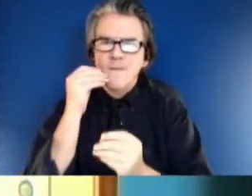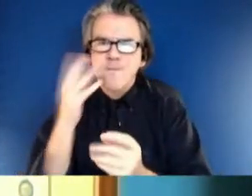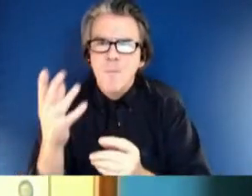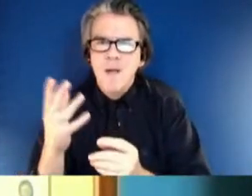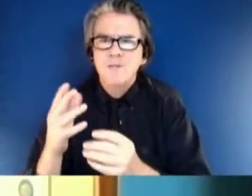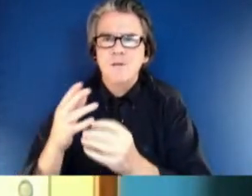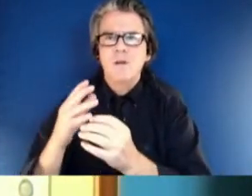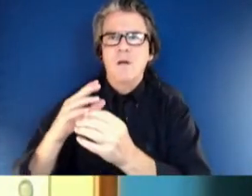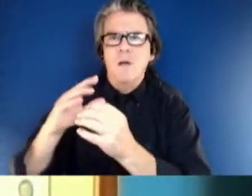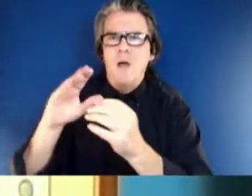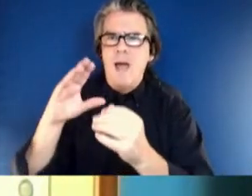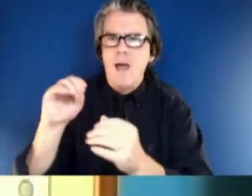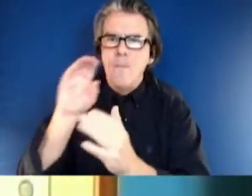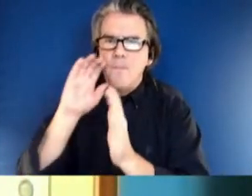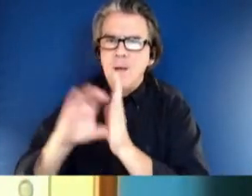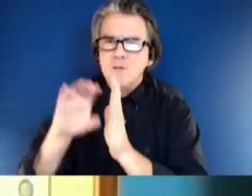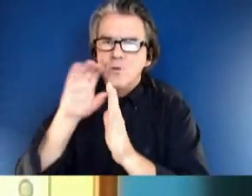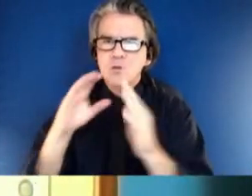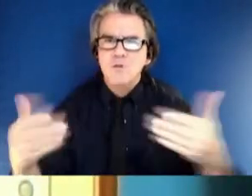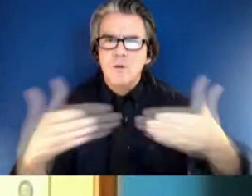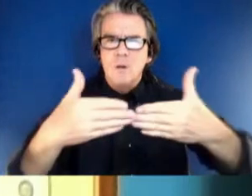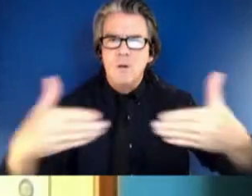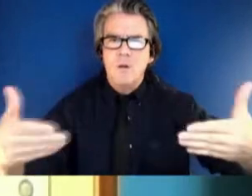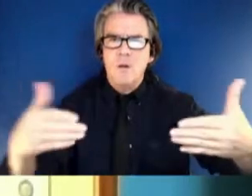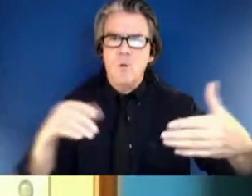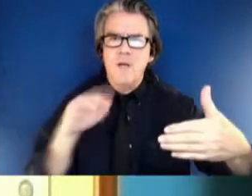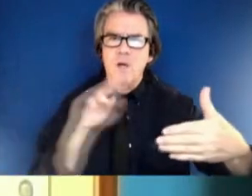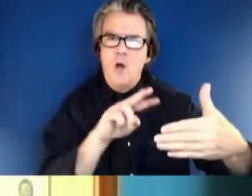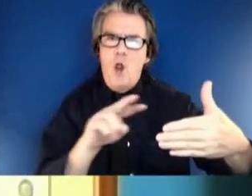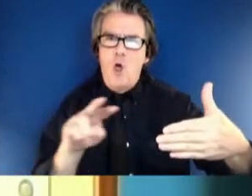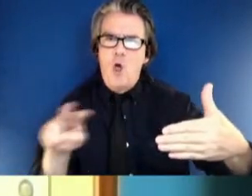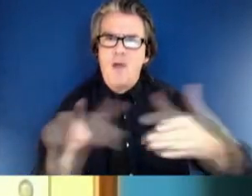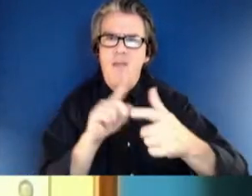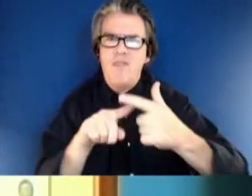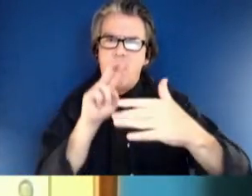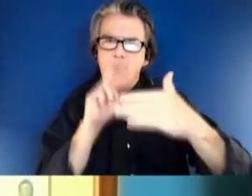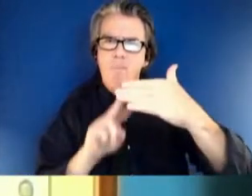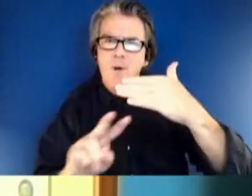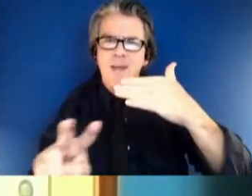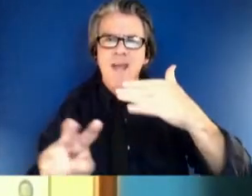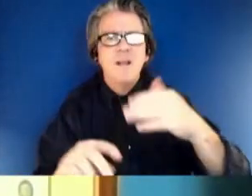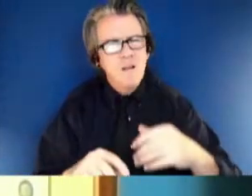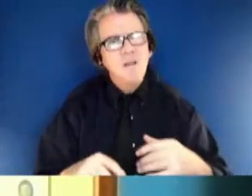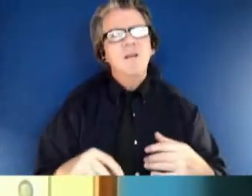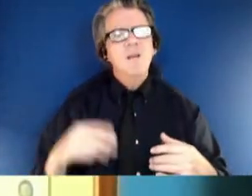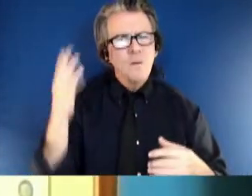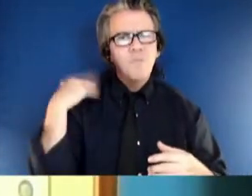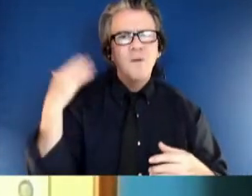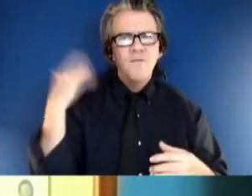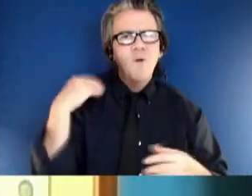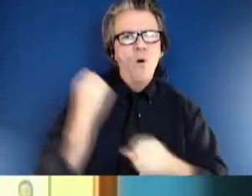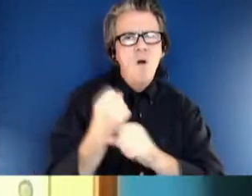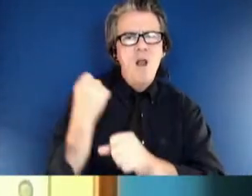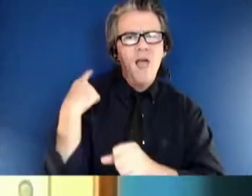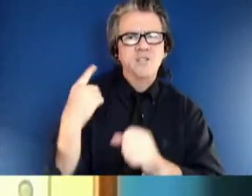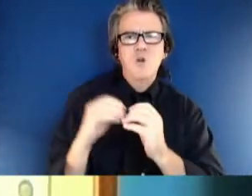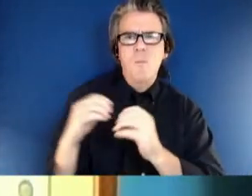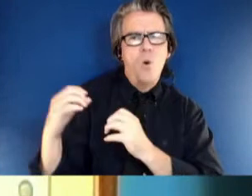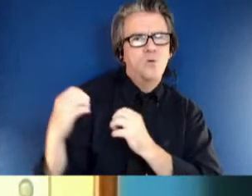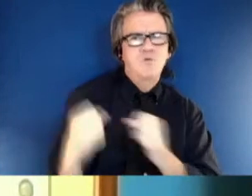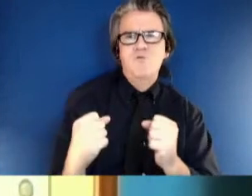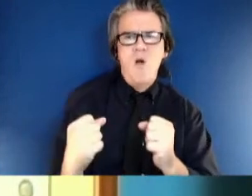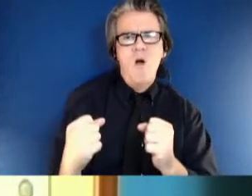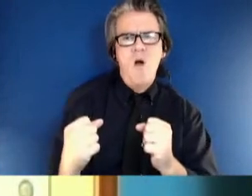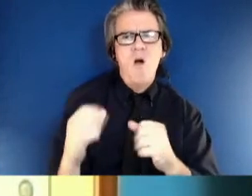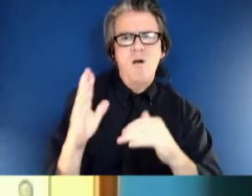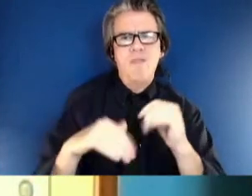those highest risk areas are. And so this event, although it does appear to be a little bit weaker than some of the events that we had last year